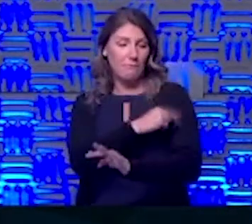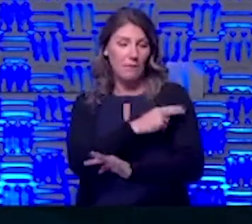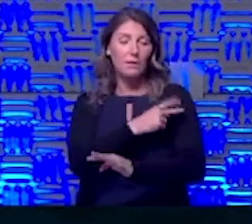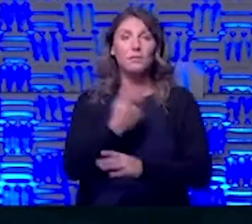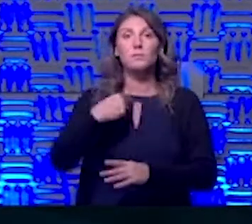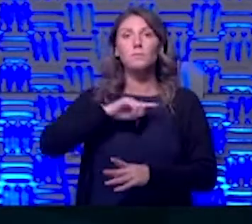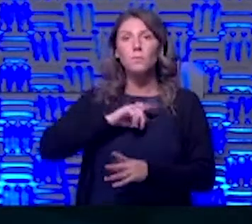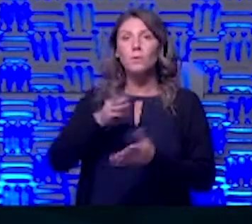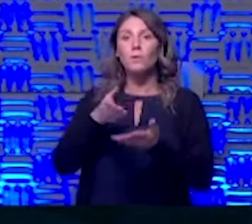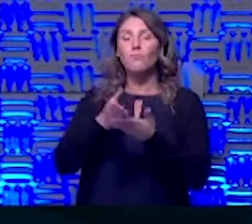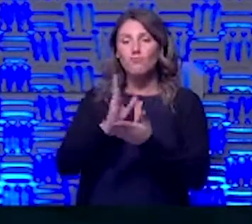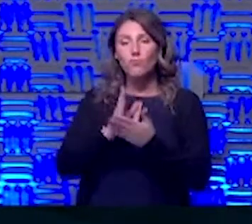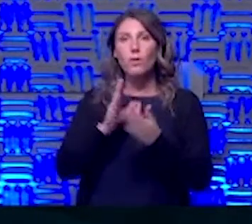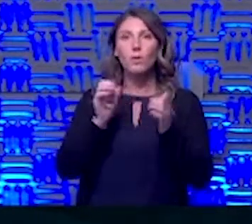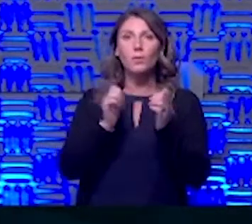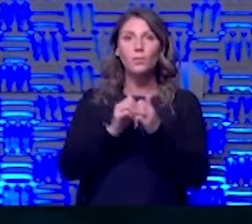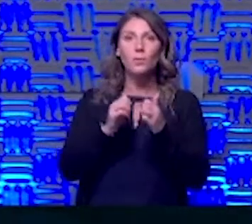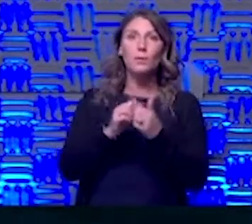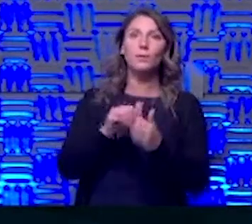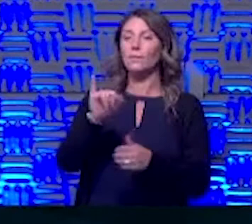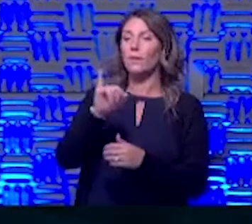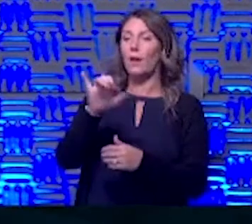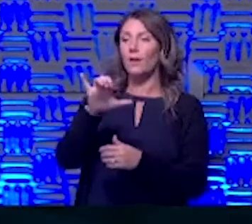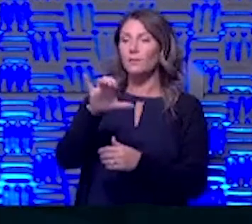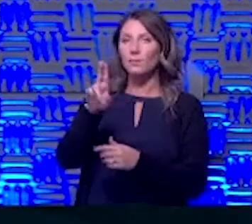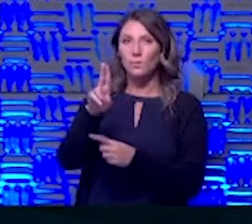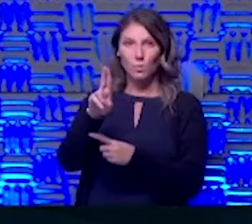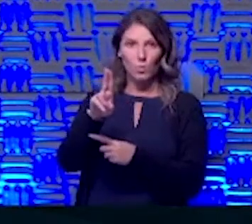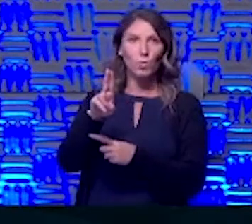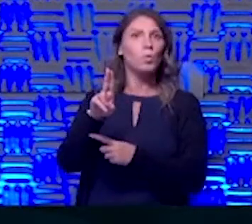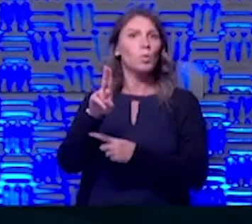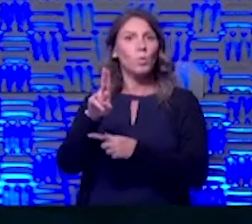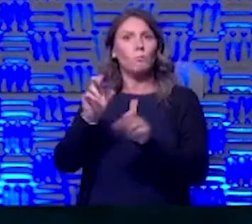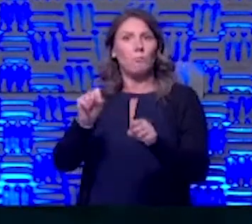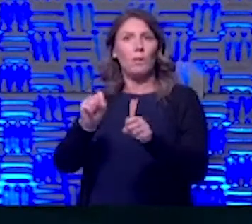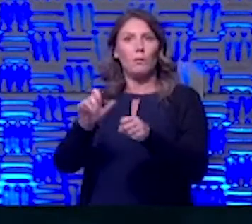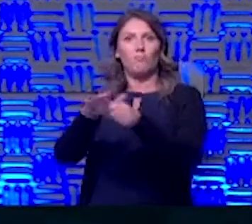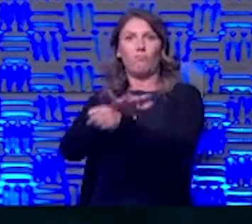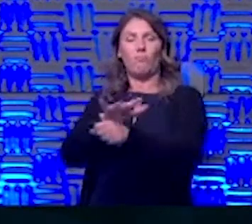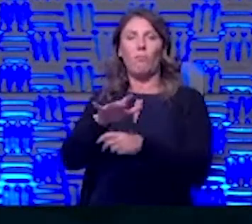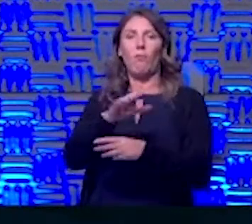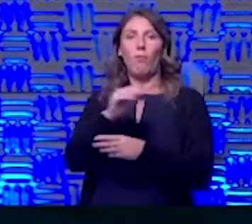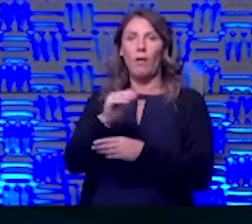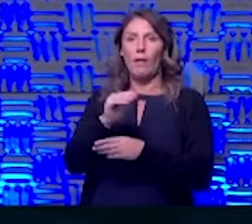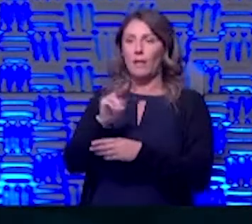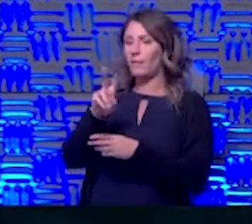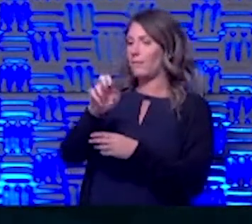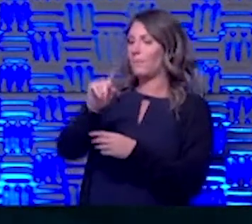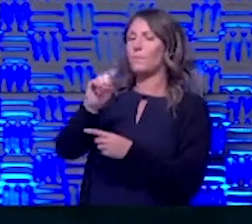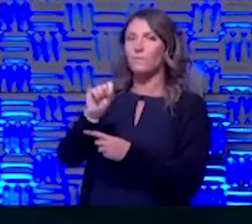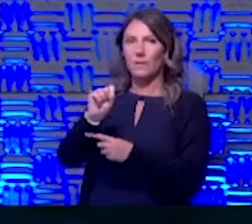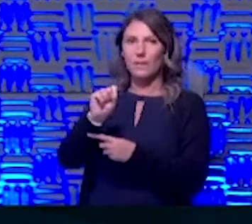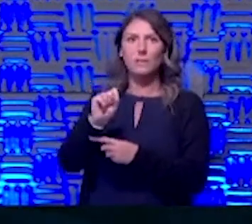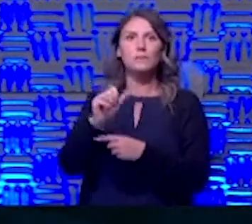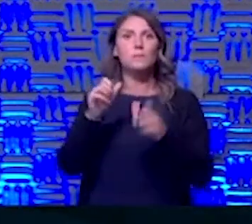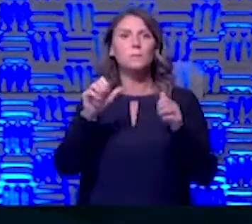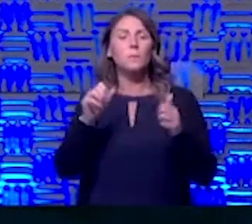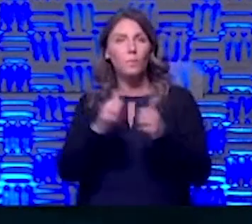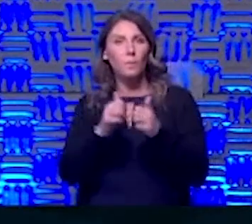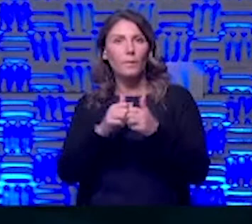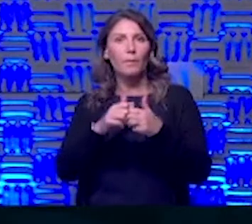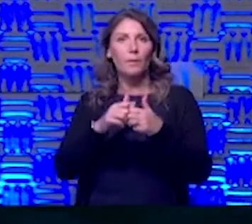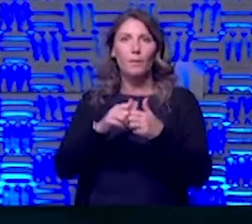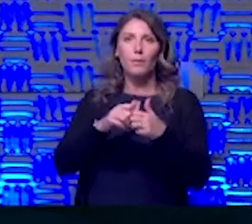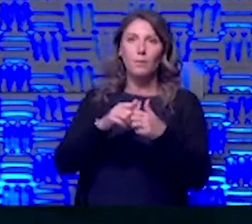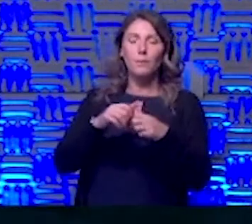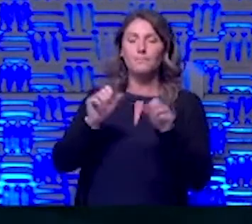are okay in terms of our ICU capacity and ventilators and all that. Overall bed capacity, especially if we end up needing a